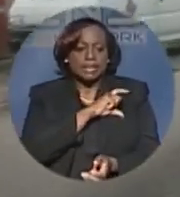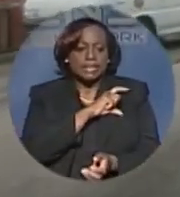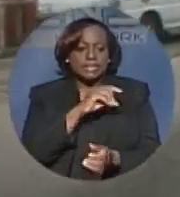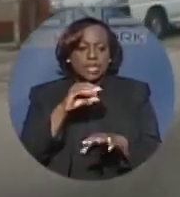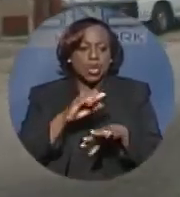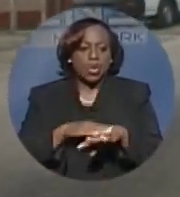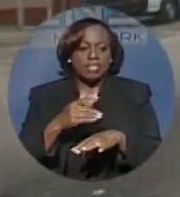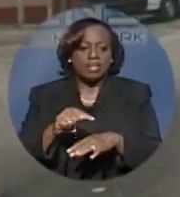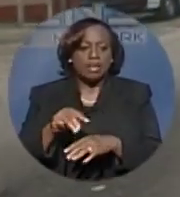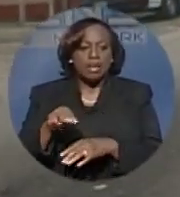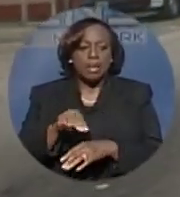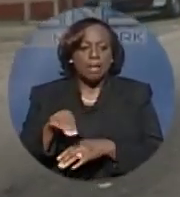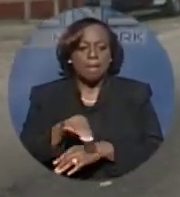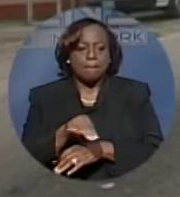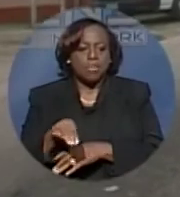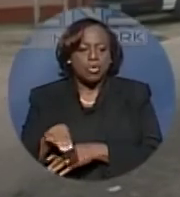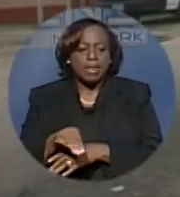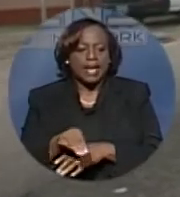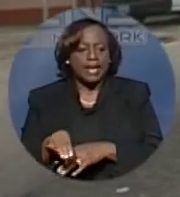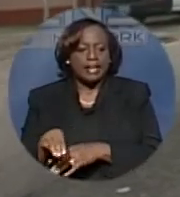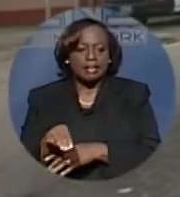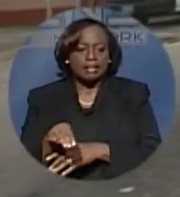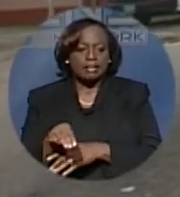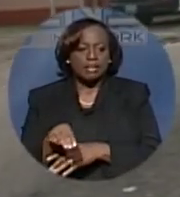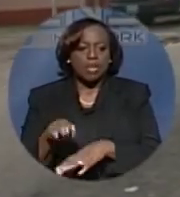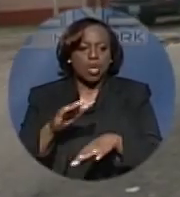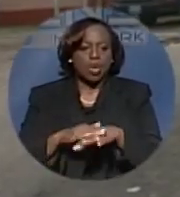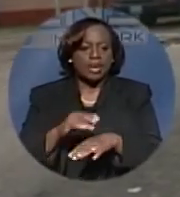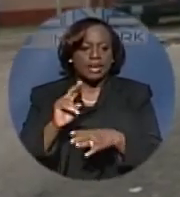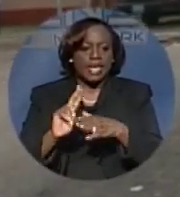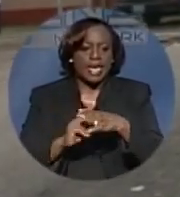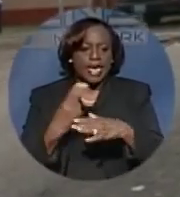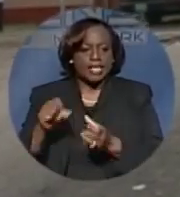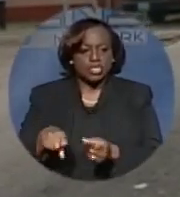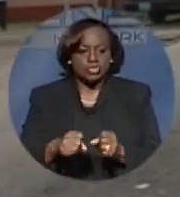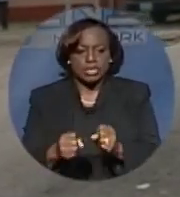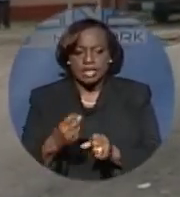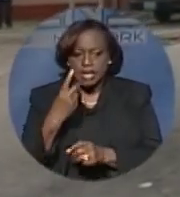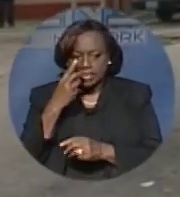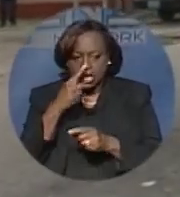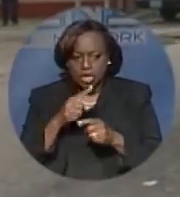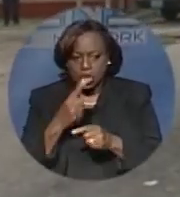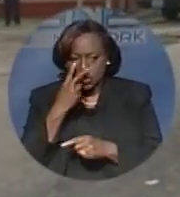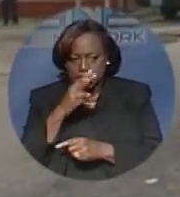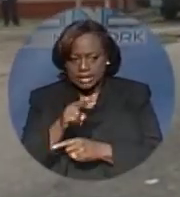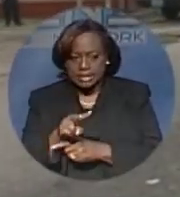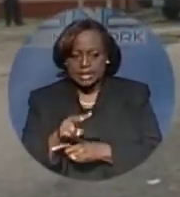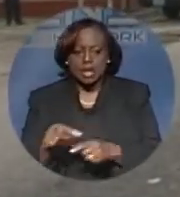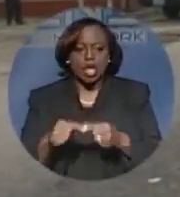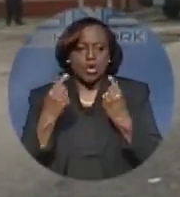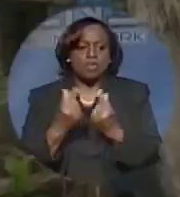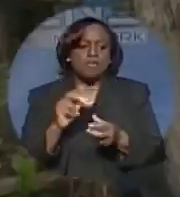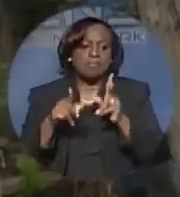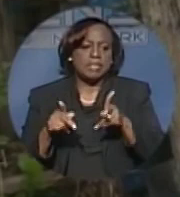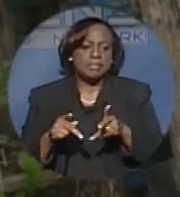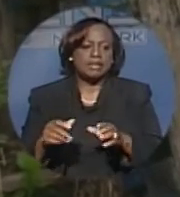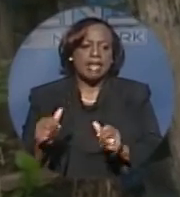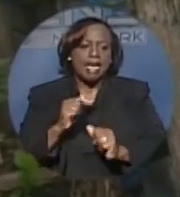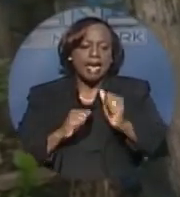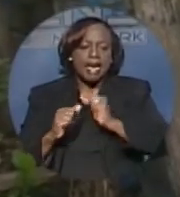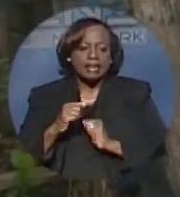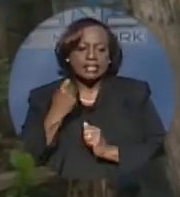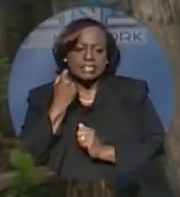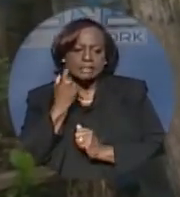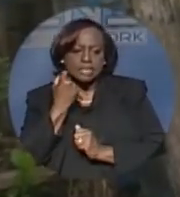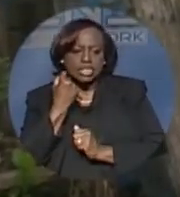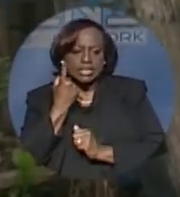Ken Strawn, says officers were on mobile patrol on Hay Street when they noticed a group of people acting suspiciously. Officers from the Mobile